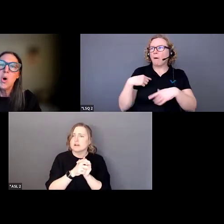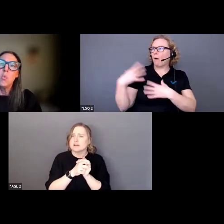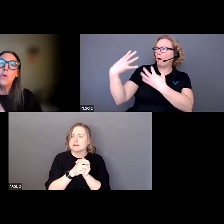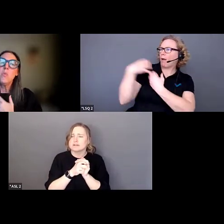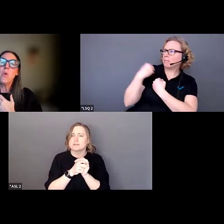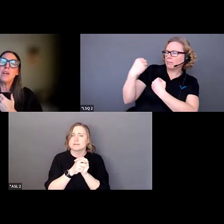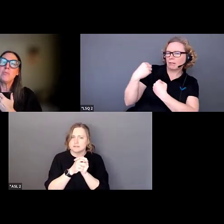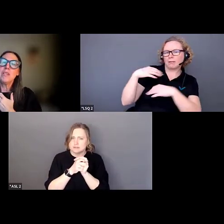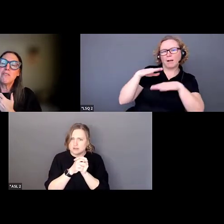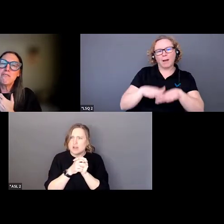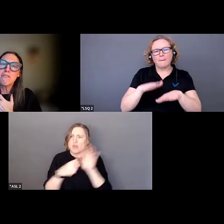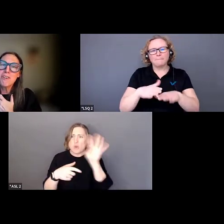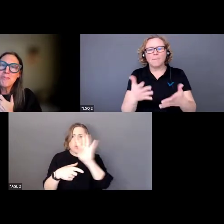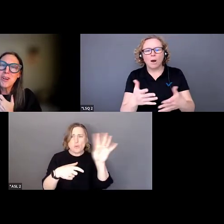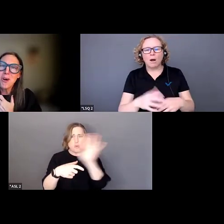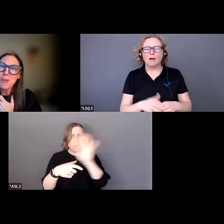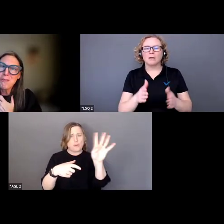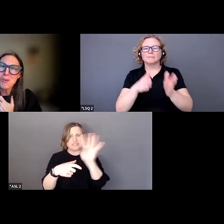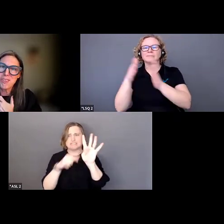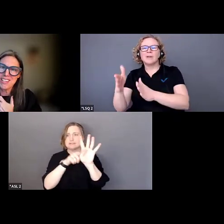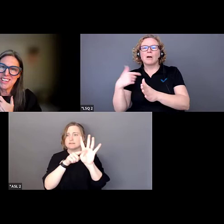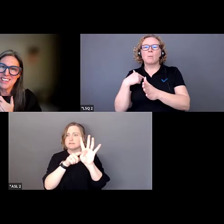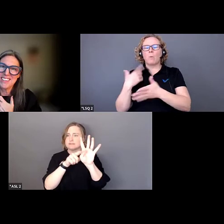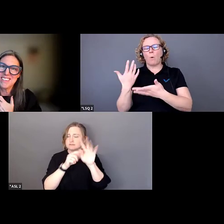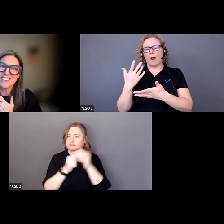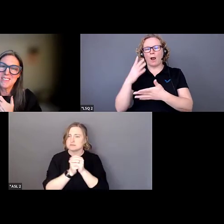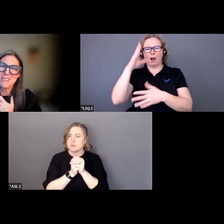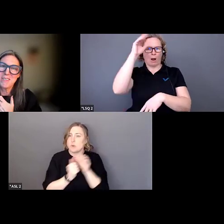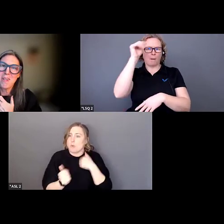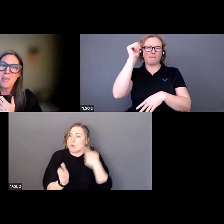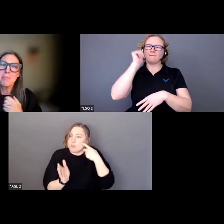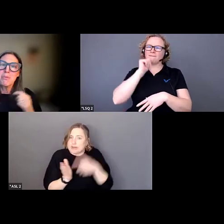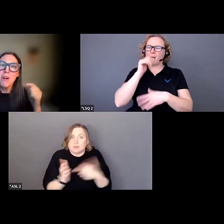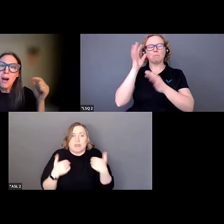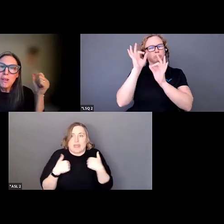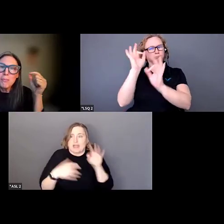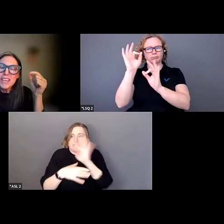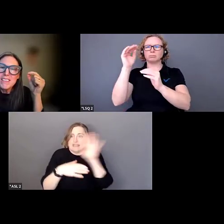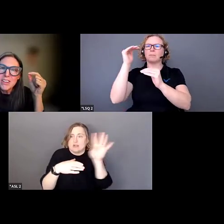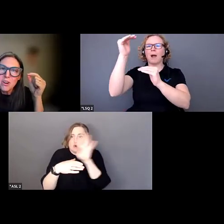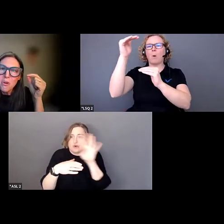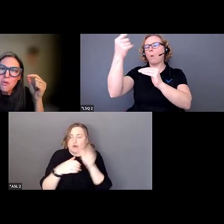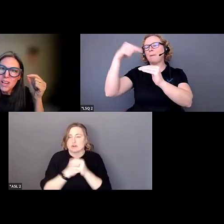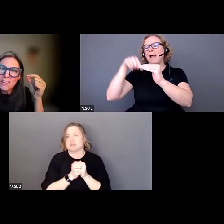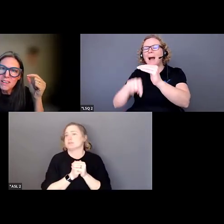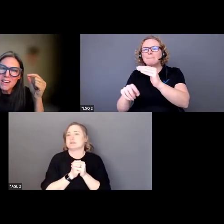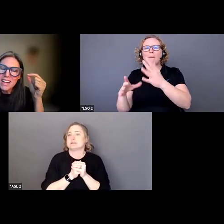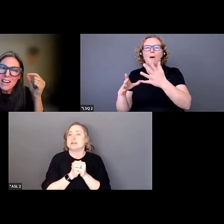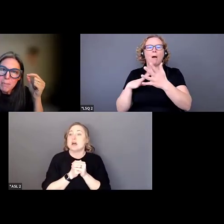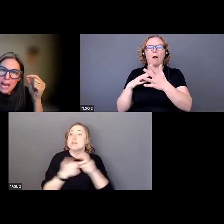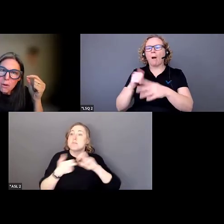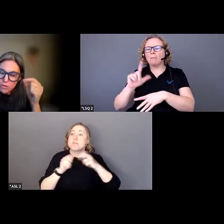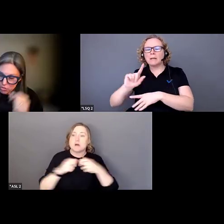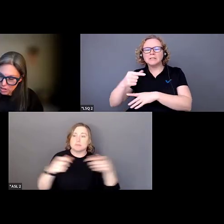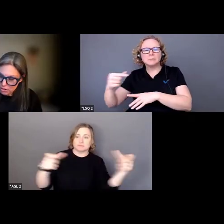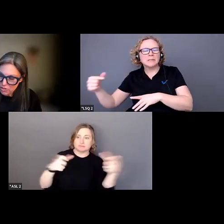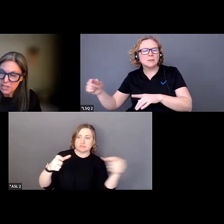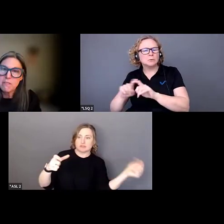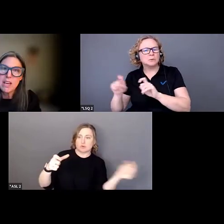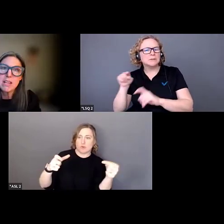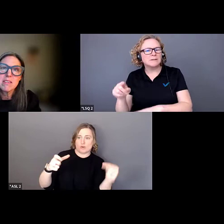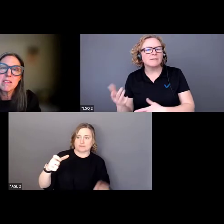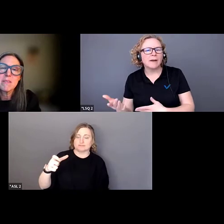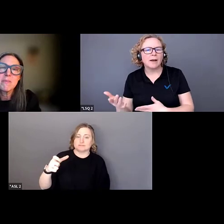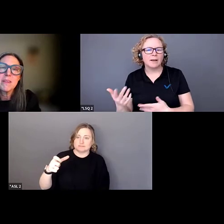cisnormativity. We want to be affirmed in all of those identities. The problem is the coin and the power structure